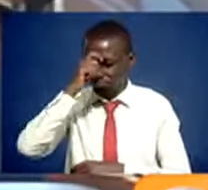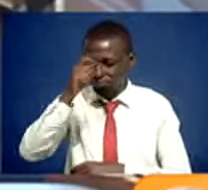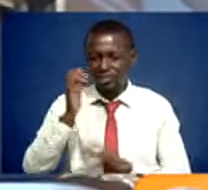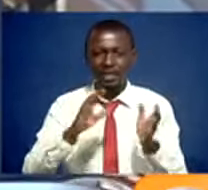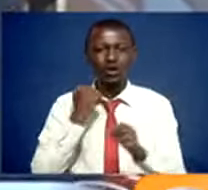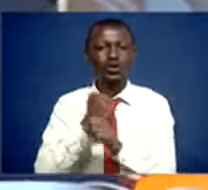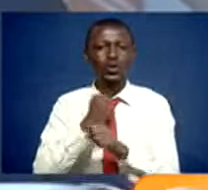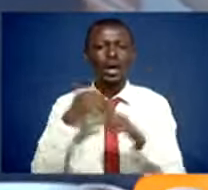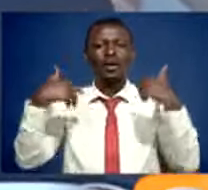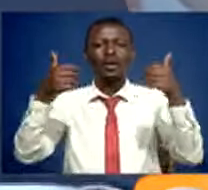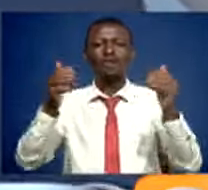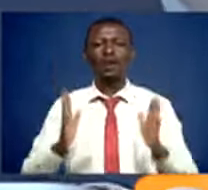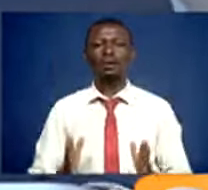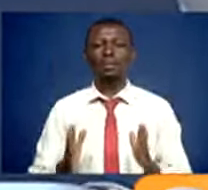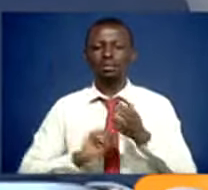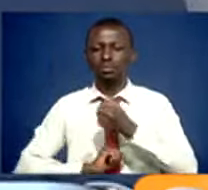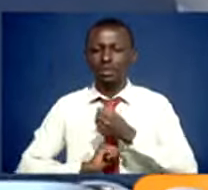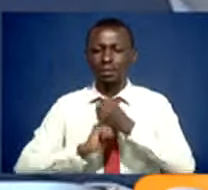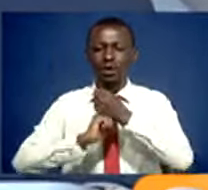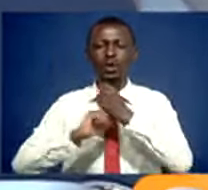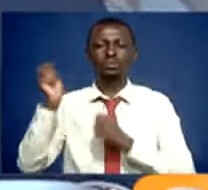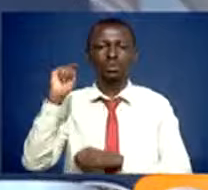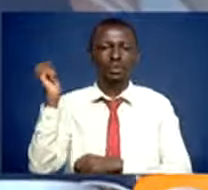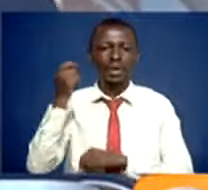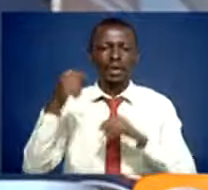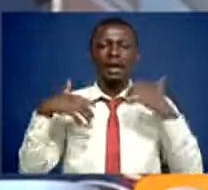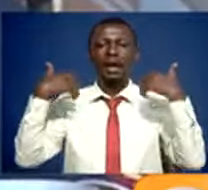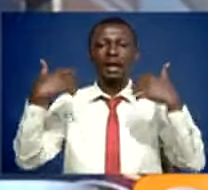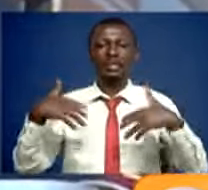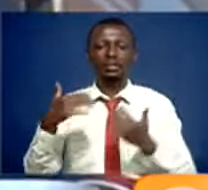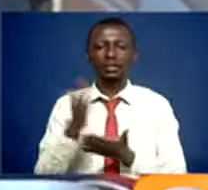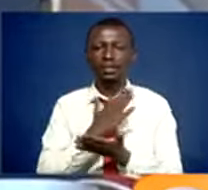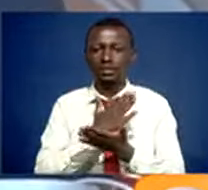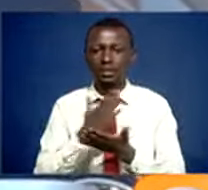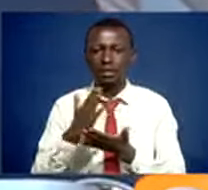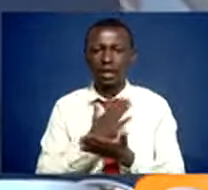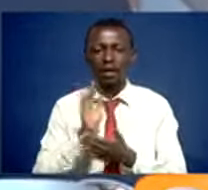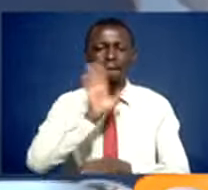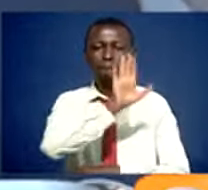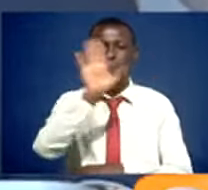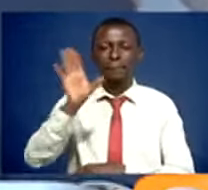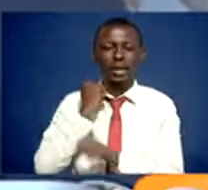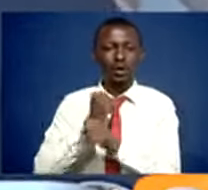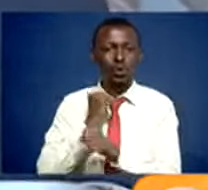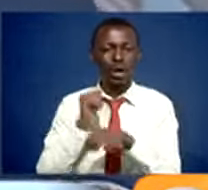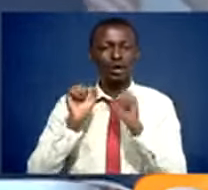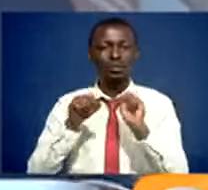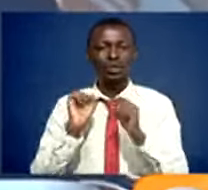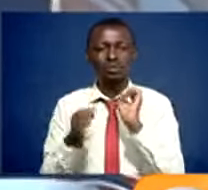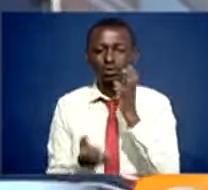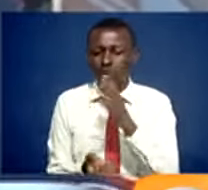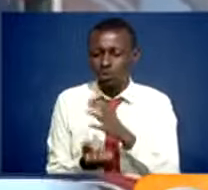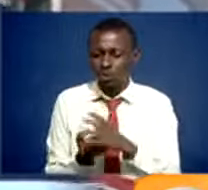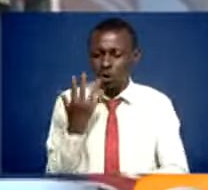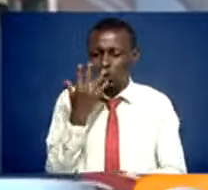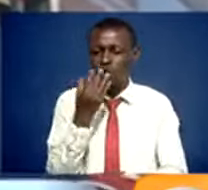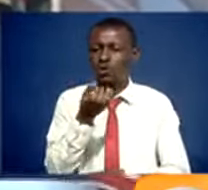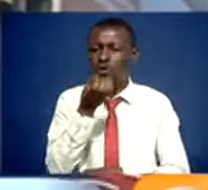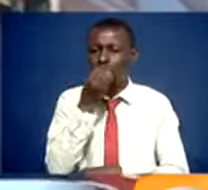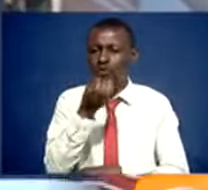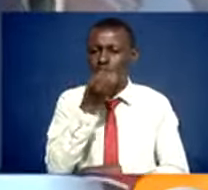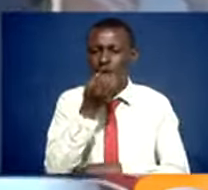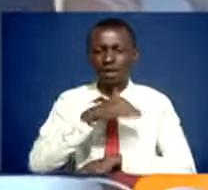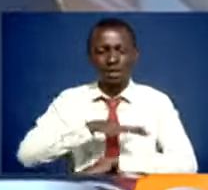farmers who are the backbone of Kenya's agricultural sector in their efforts to produce sufficient and varied